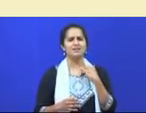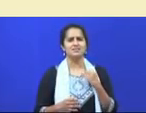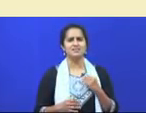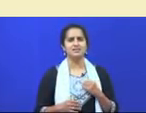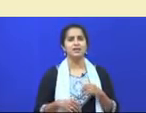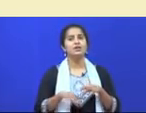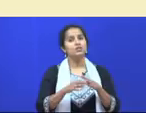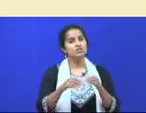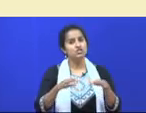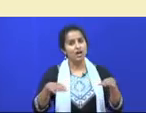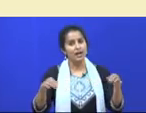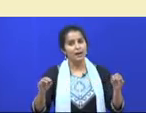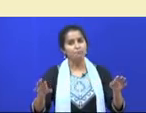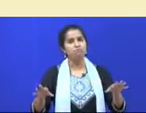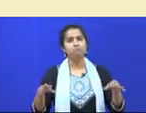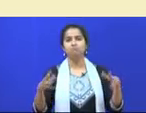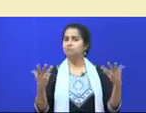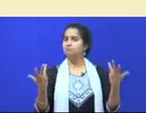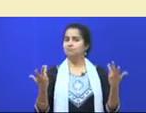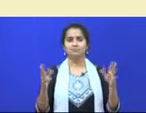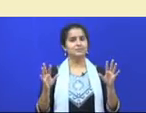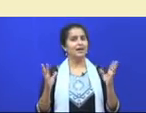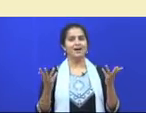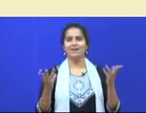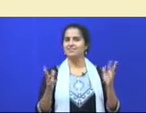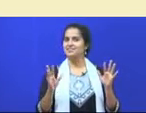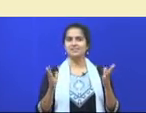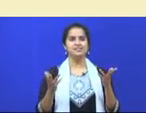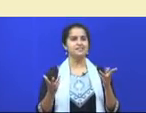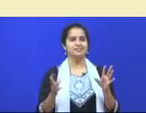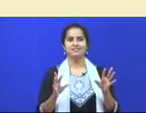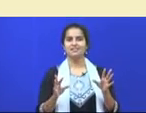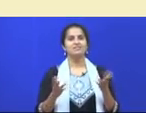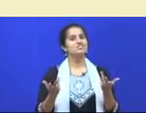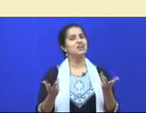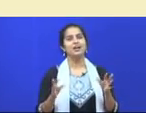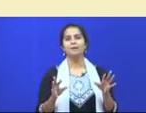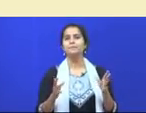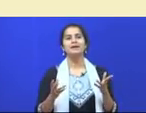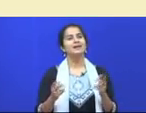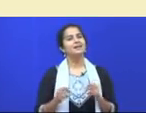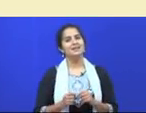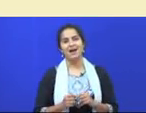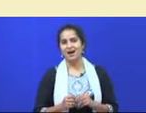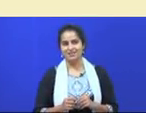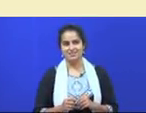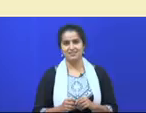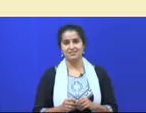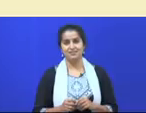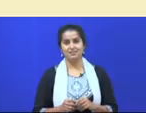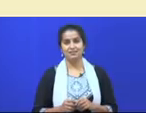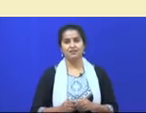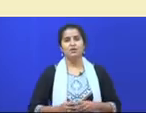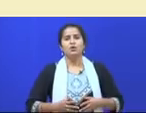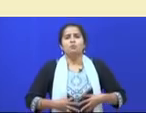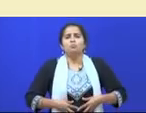Pipasa asti. Jalam nasti. Jalam